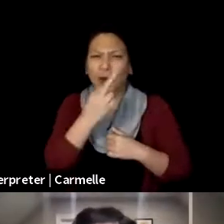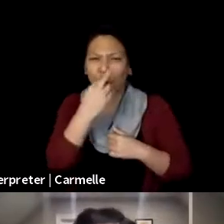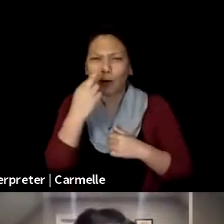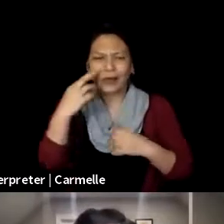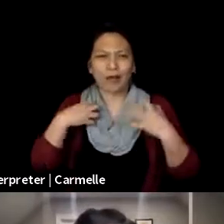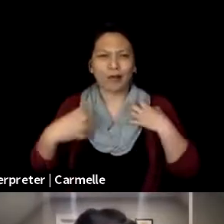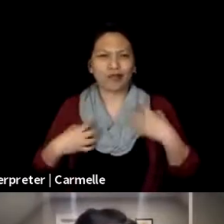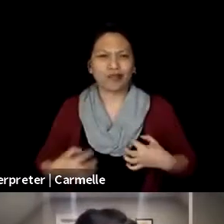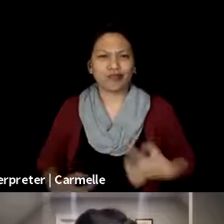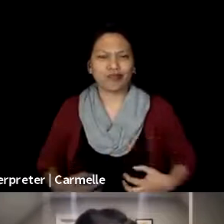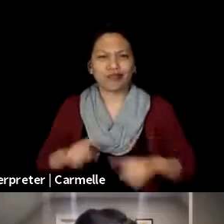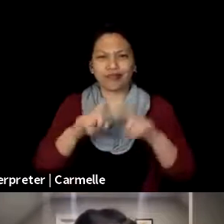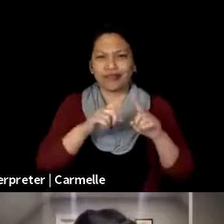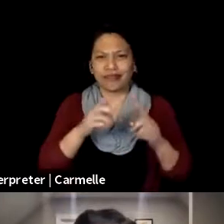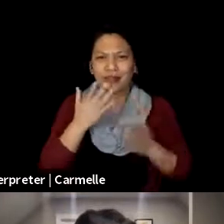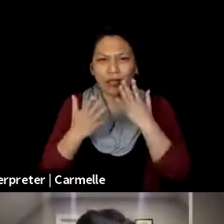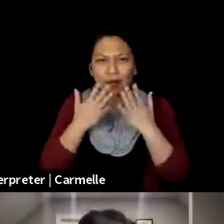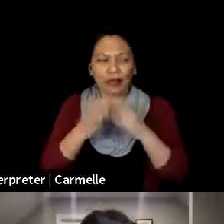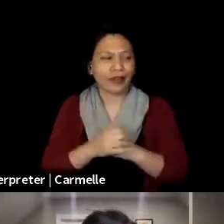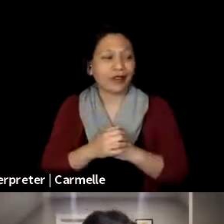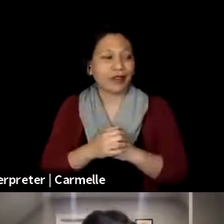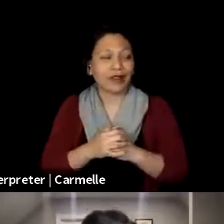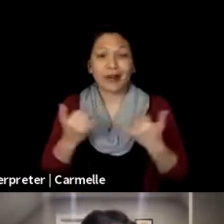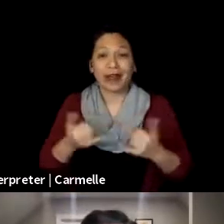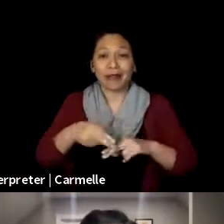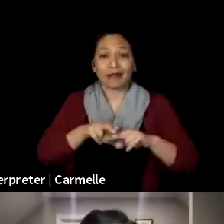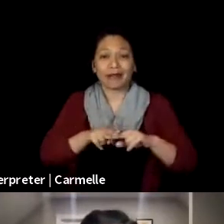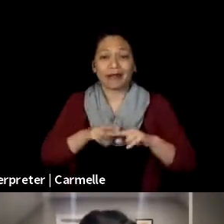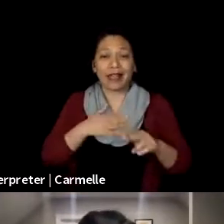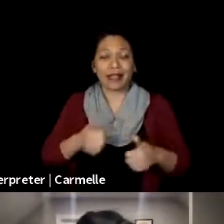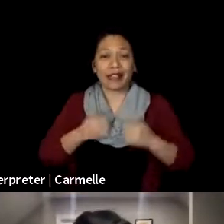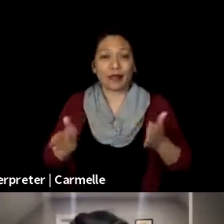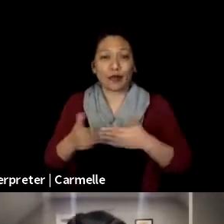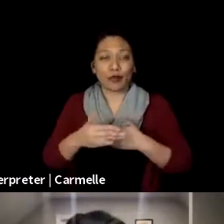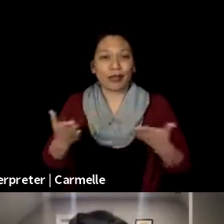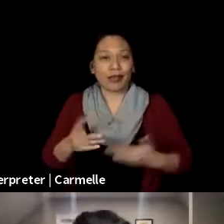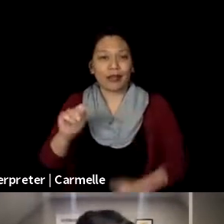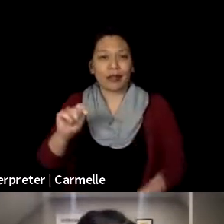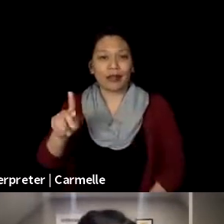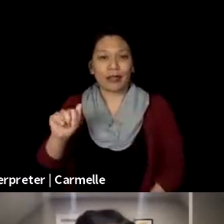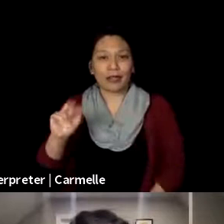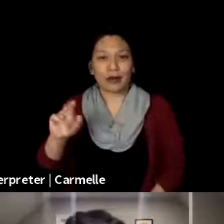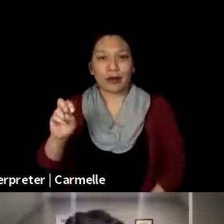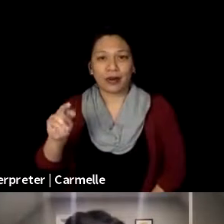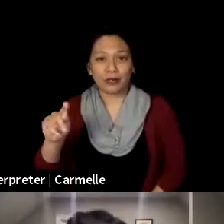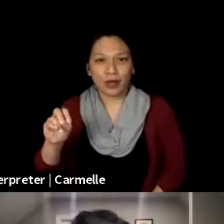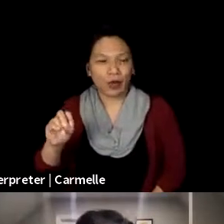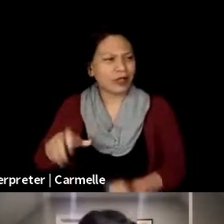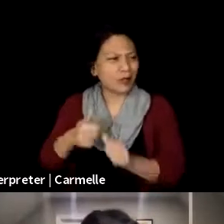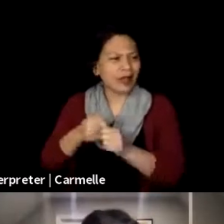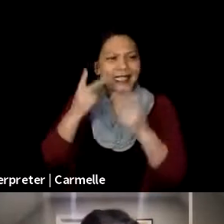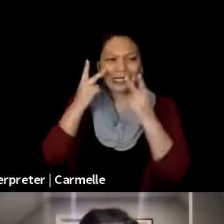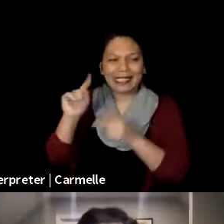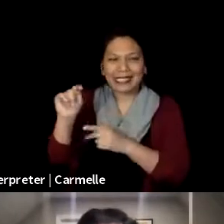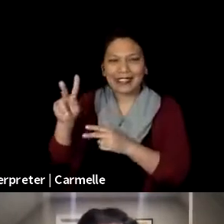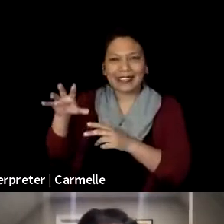it. I'm sitting in my living room in Tecaronto. And so behind me is a TV, some art on the wall,